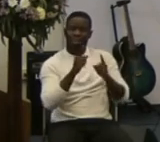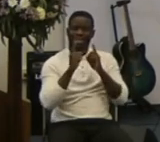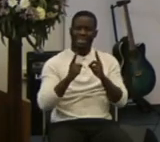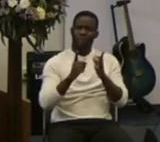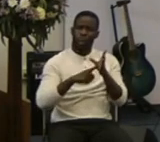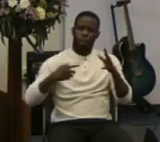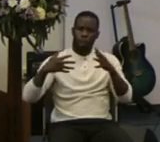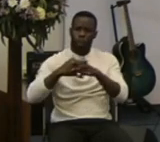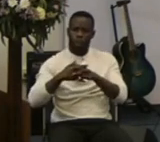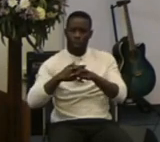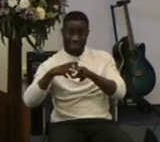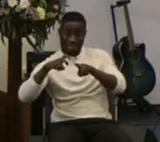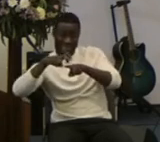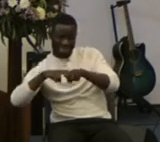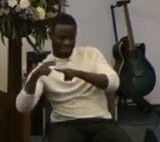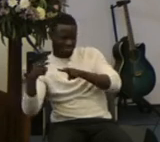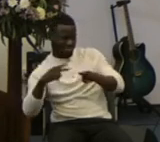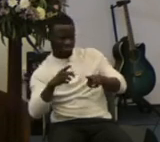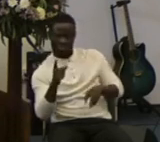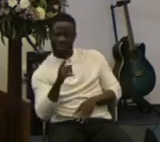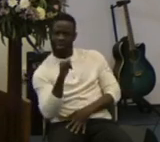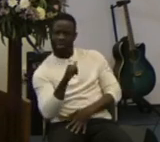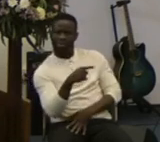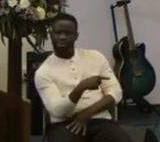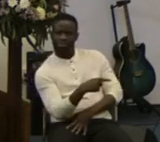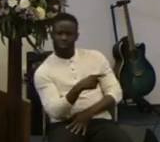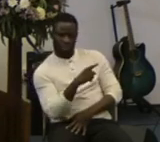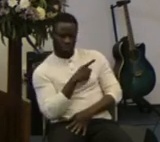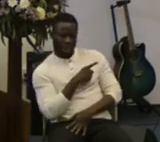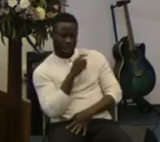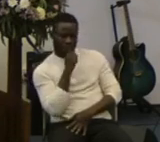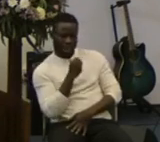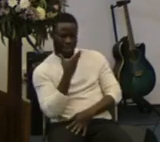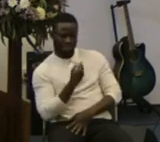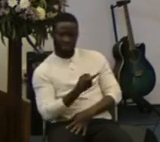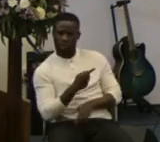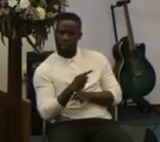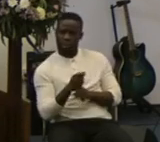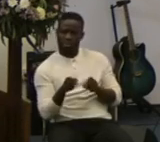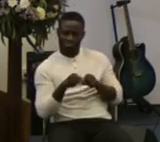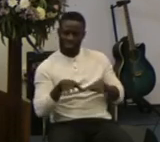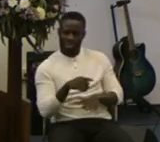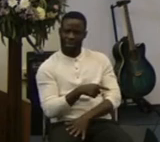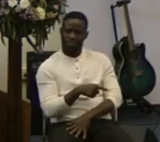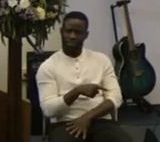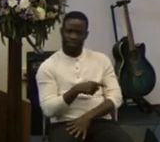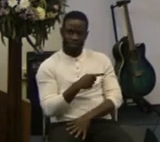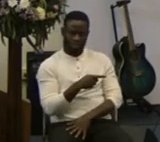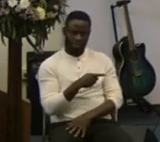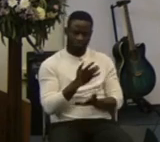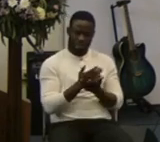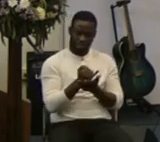Now some teachers of the law were sitting there thinking to themselves, "Why does this fellow talk like that? He's